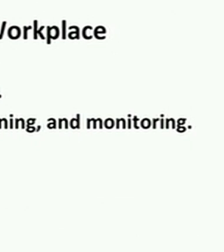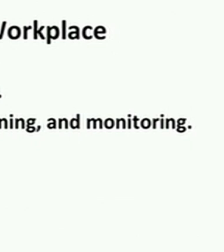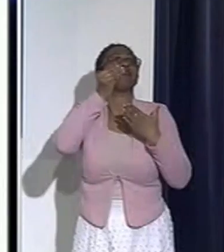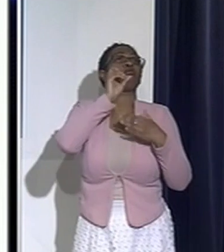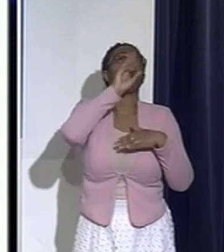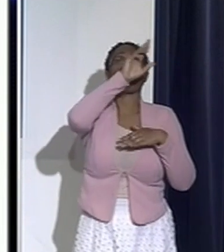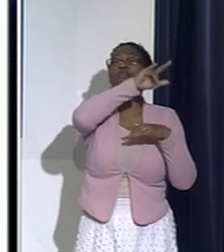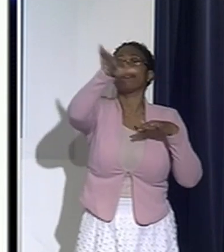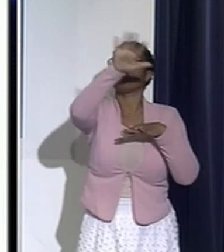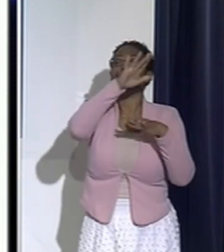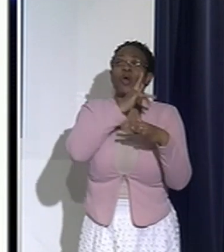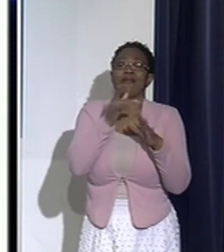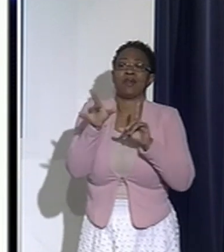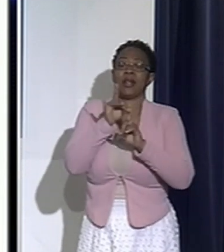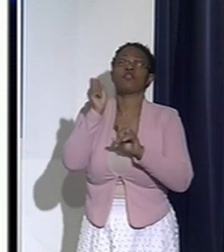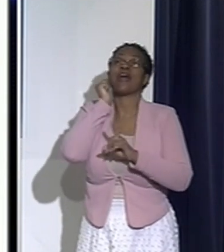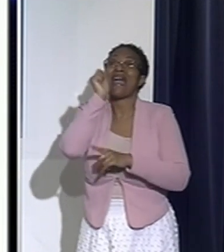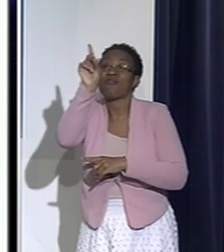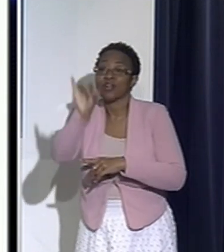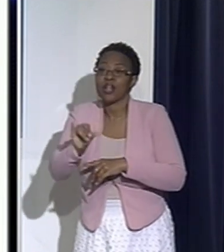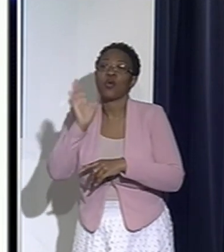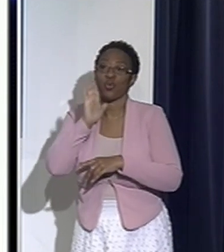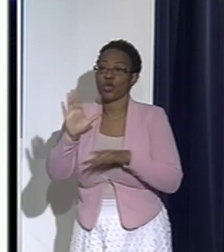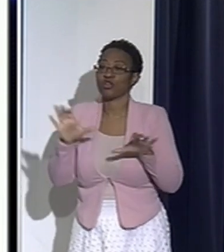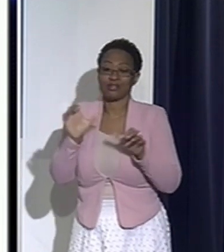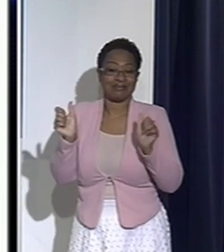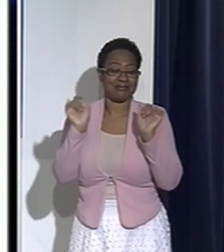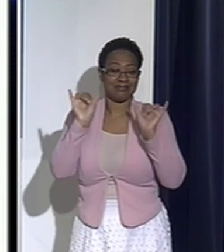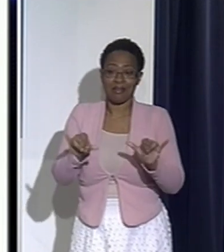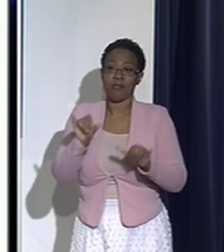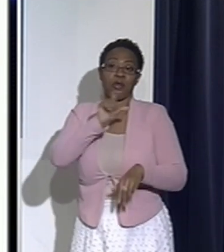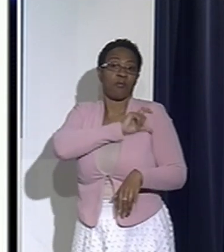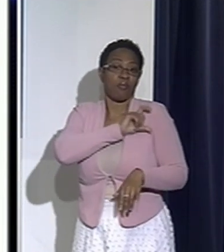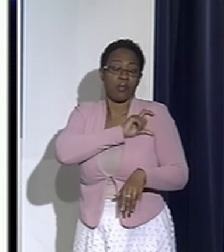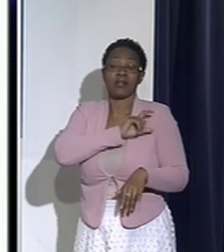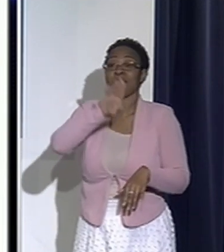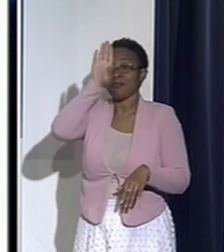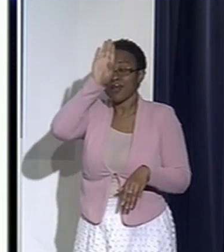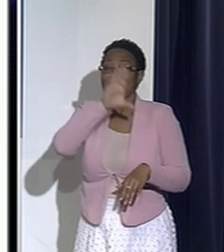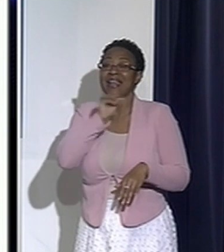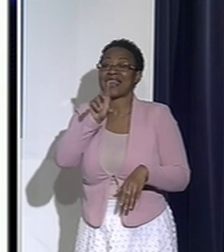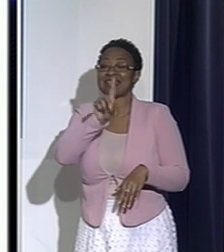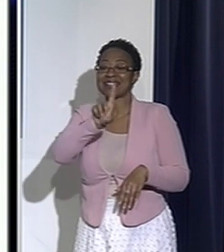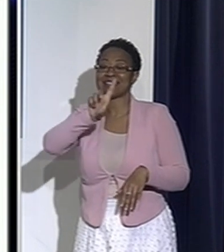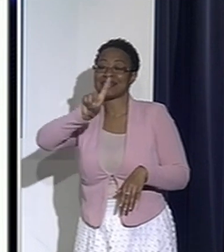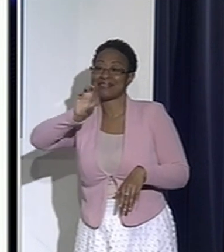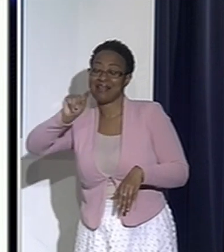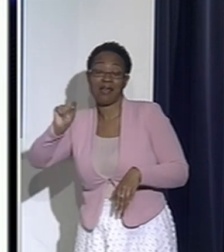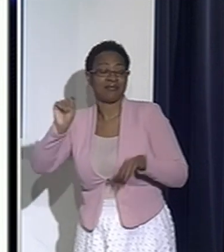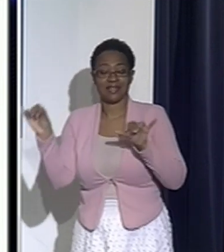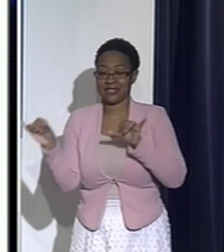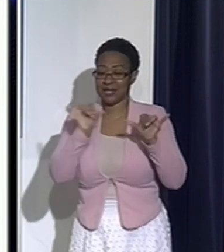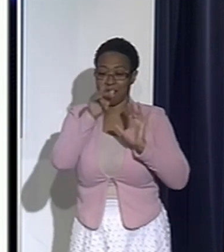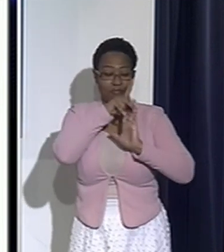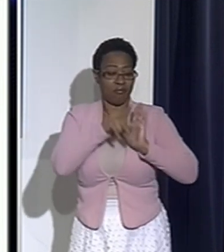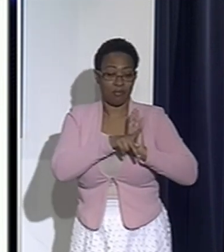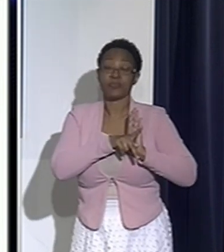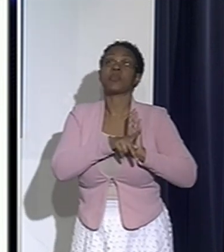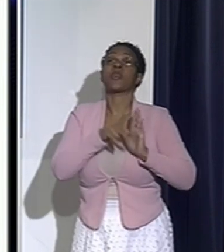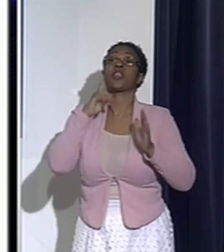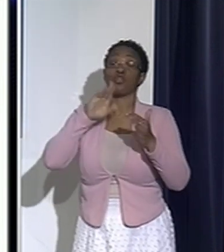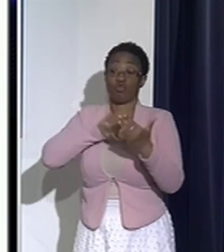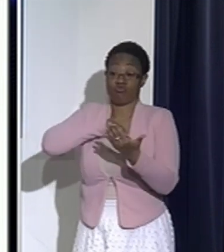have gotten it. And so each day we're going to do what we do at the police department, the fire department, and DDOT today, is